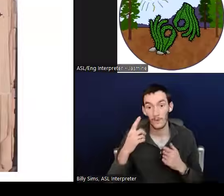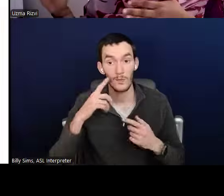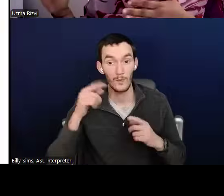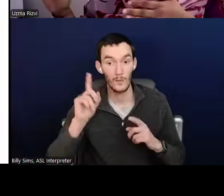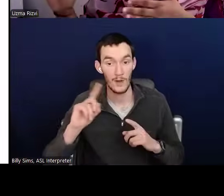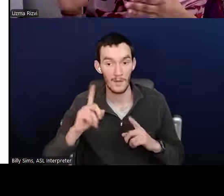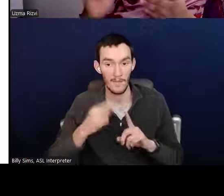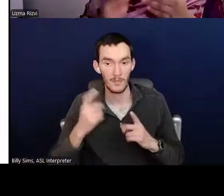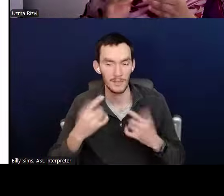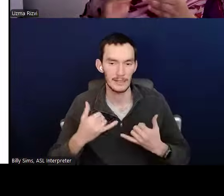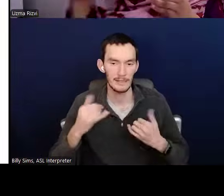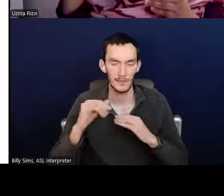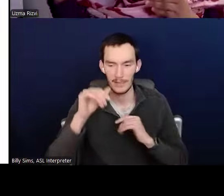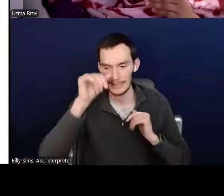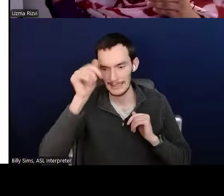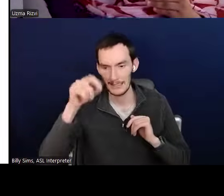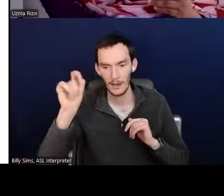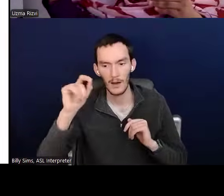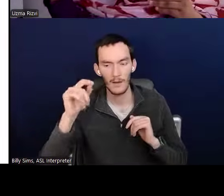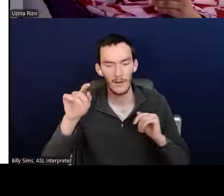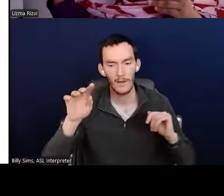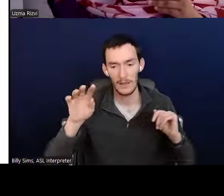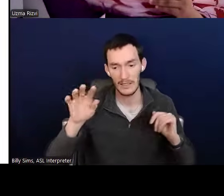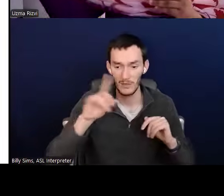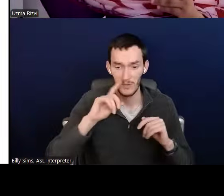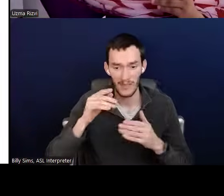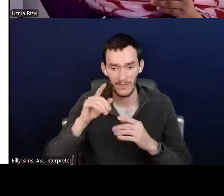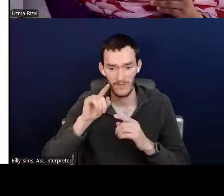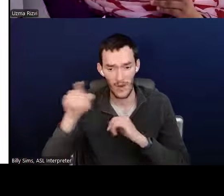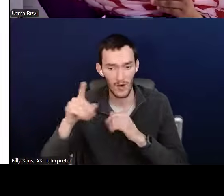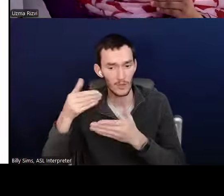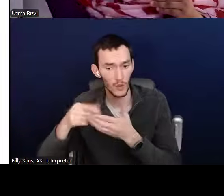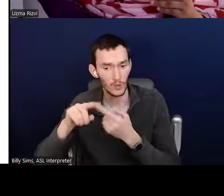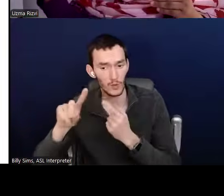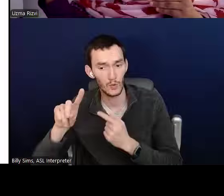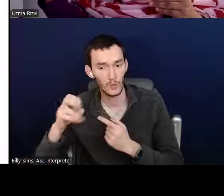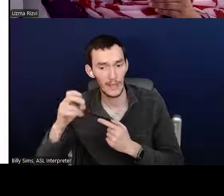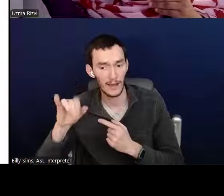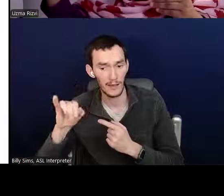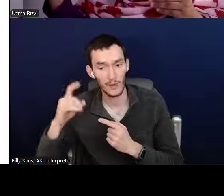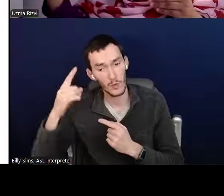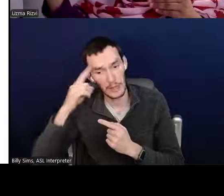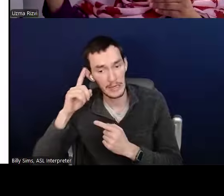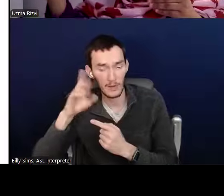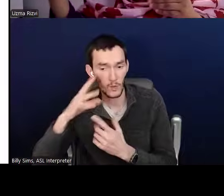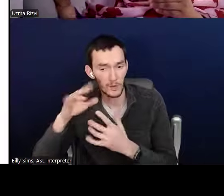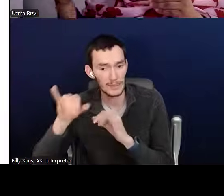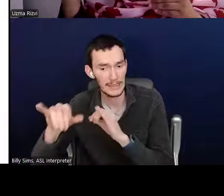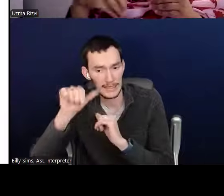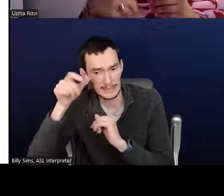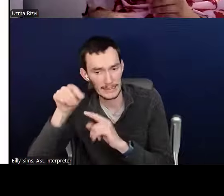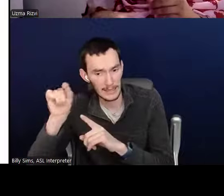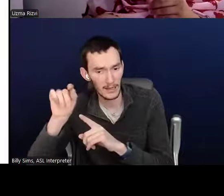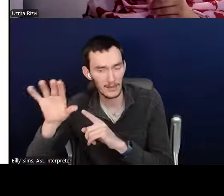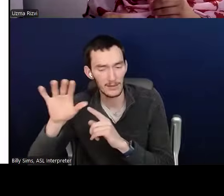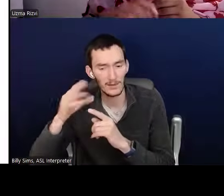miles away. And it's actually closer to Delhi. So you'd think that he would want to be closer to where his home state or his home city would be. But once